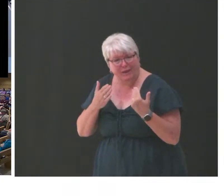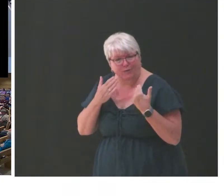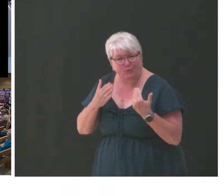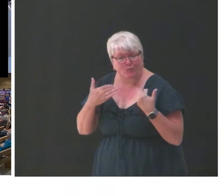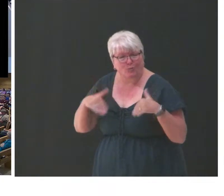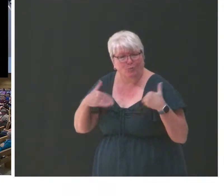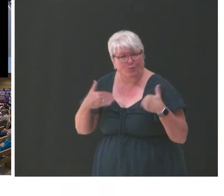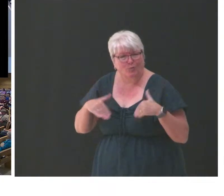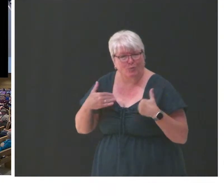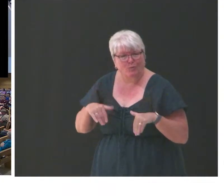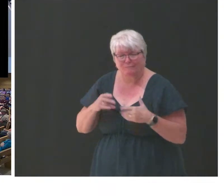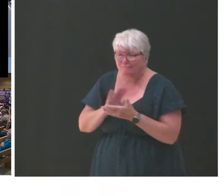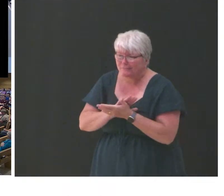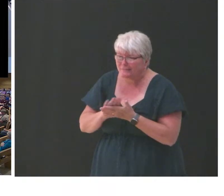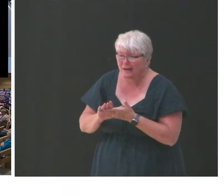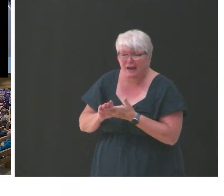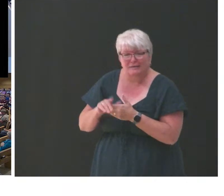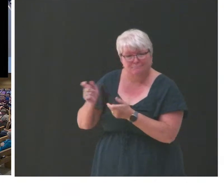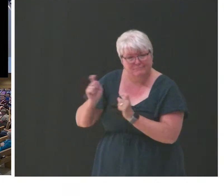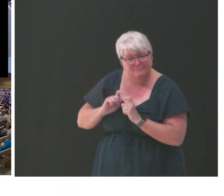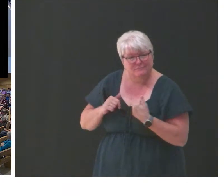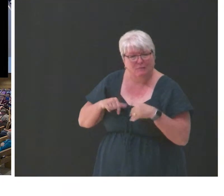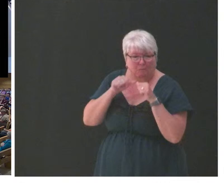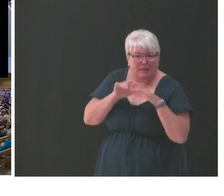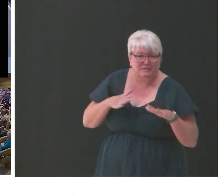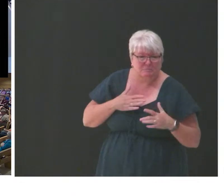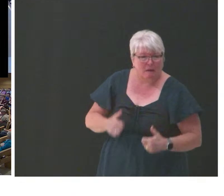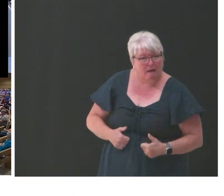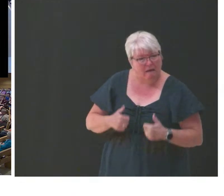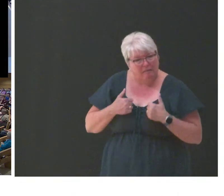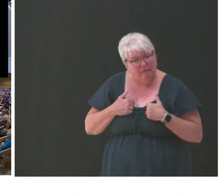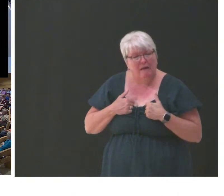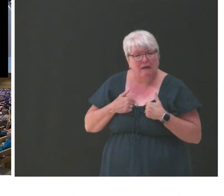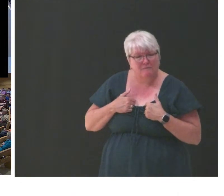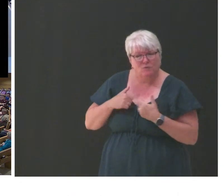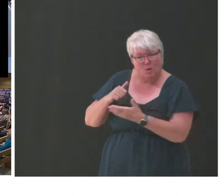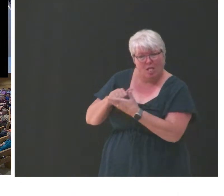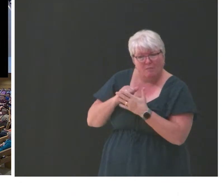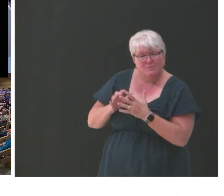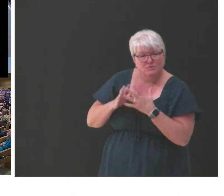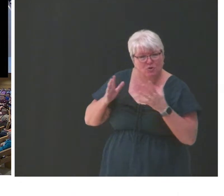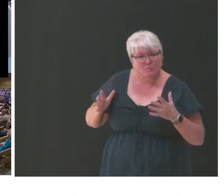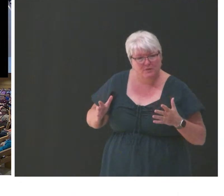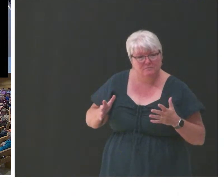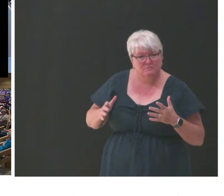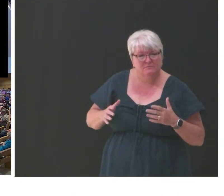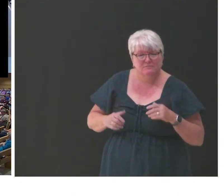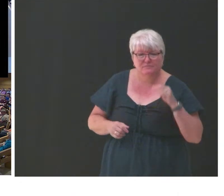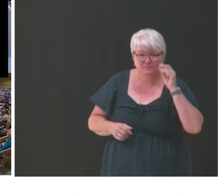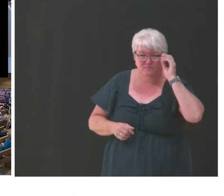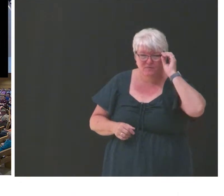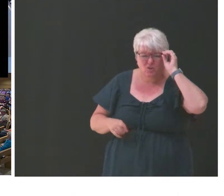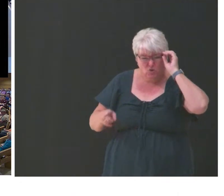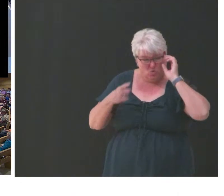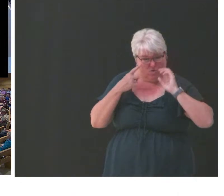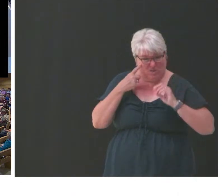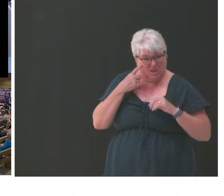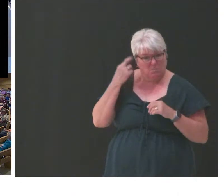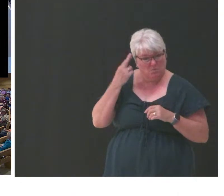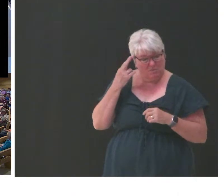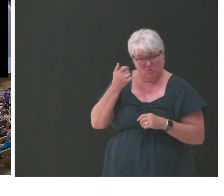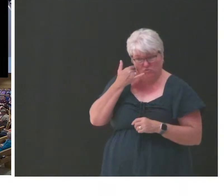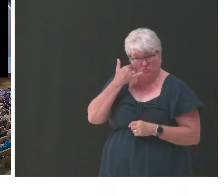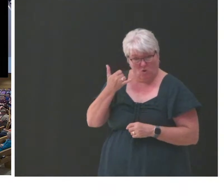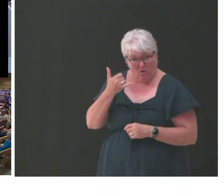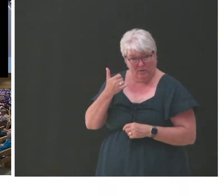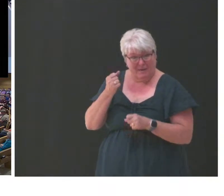is such a kind gesture, such a blessing in my life. It's gonna help me in so many ways. Do you think it'd be reasonable to call